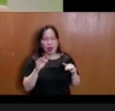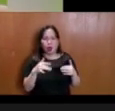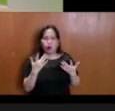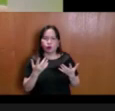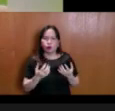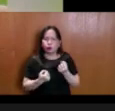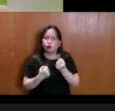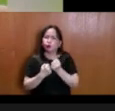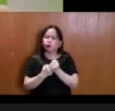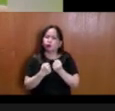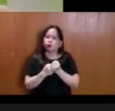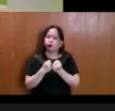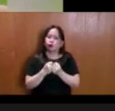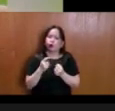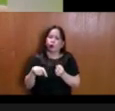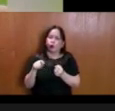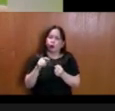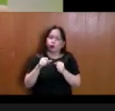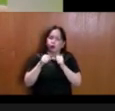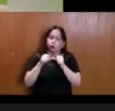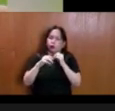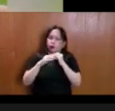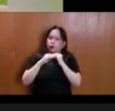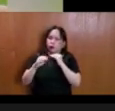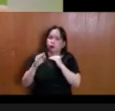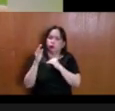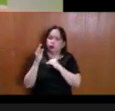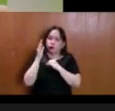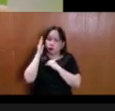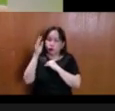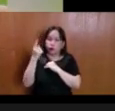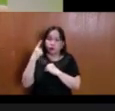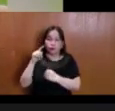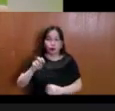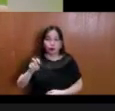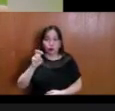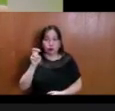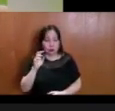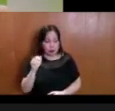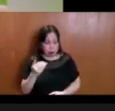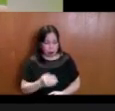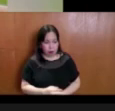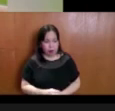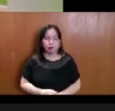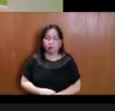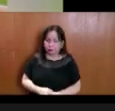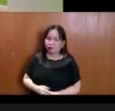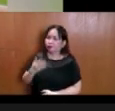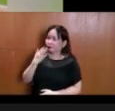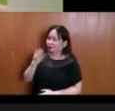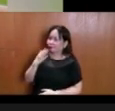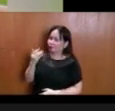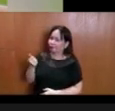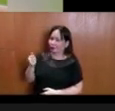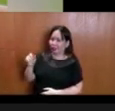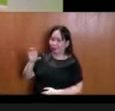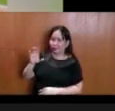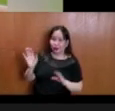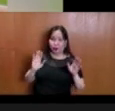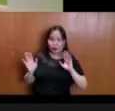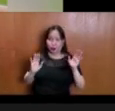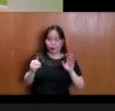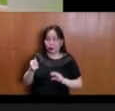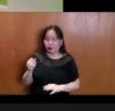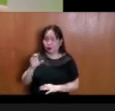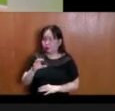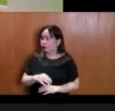a sustainable future for tourism? That's the buzzword these days. Okay. Thank you so much, Mimi. Good afternoon. Good afternoon to